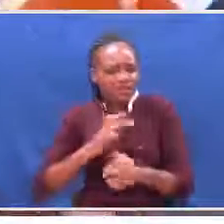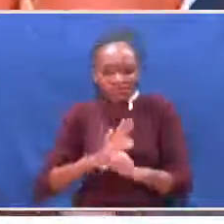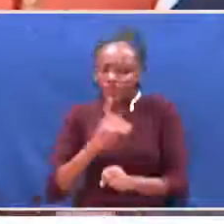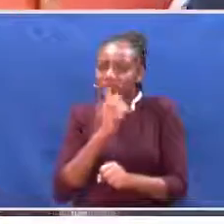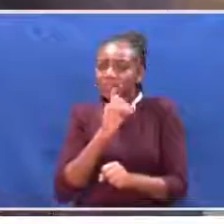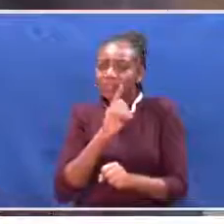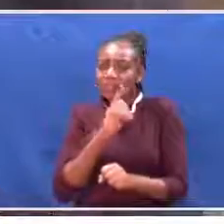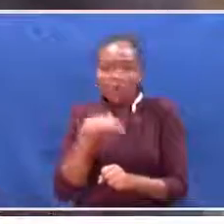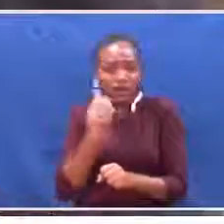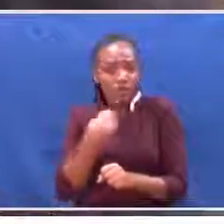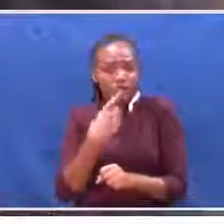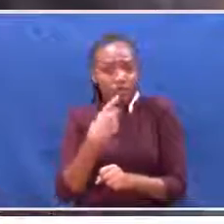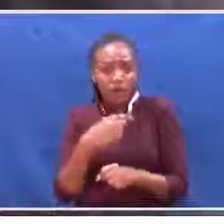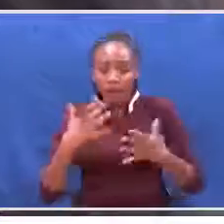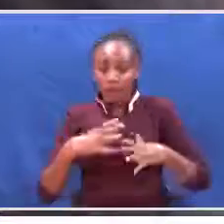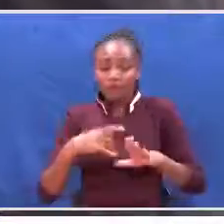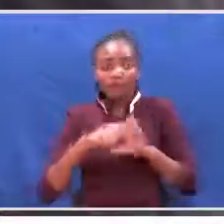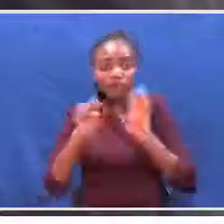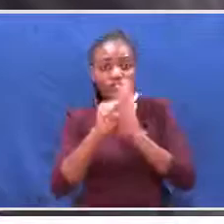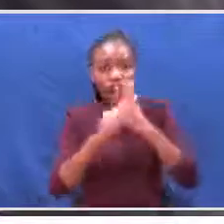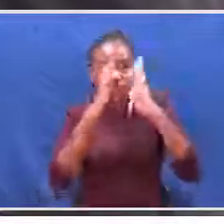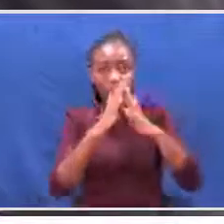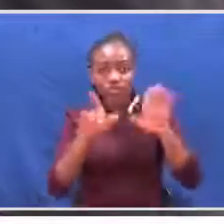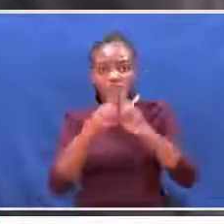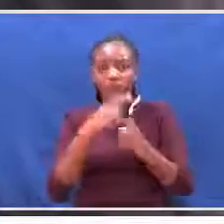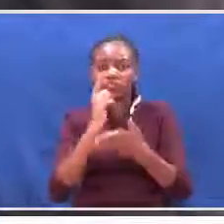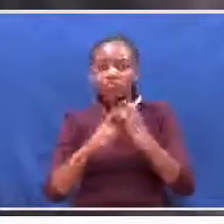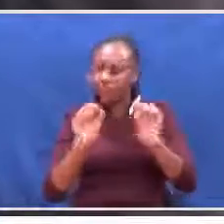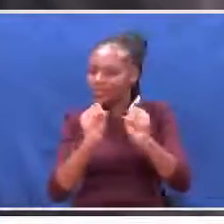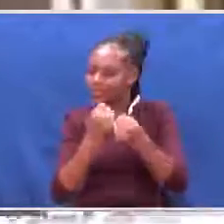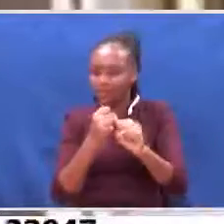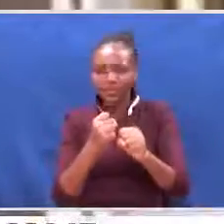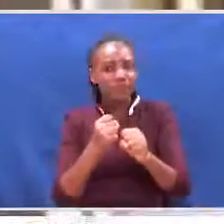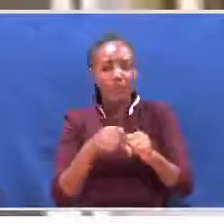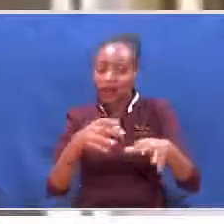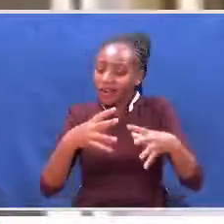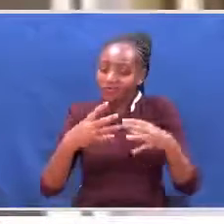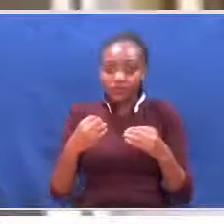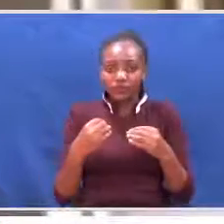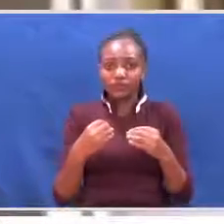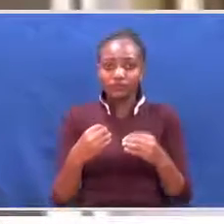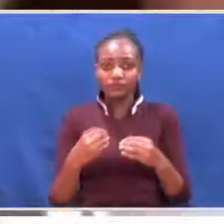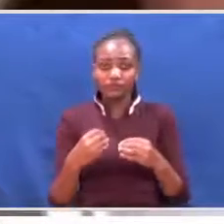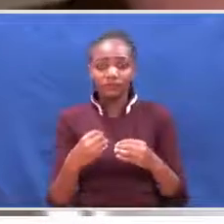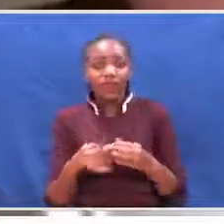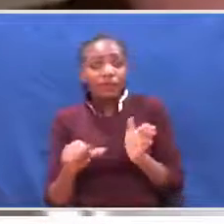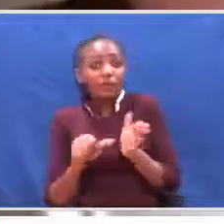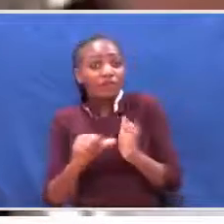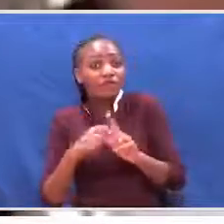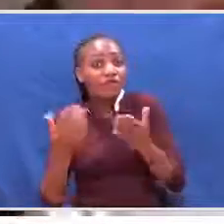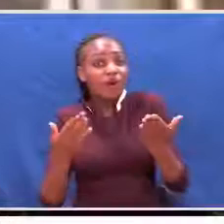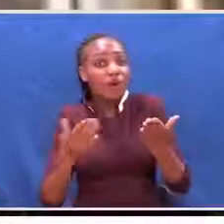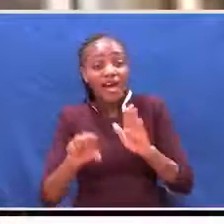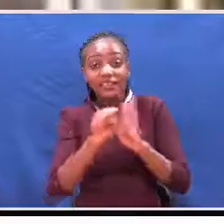by unnamed proxies from State House, maintaining that he will not fall into their trap. The proxies from State House, they stole